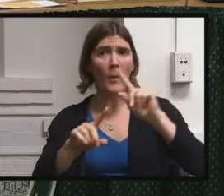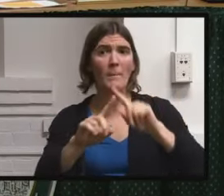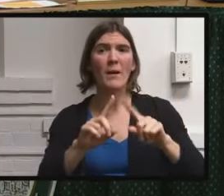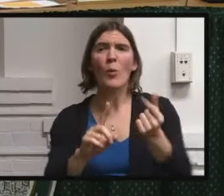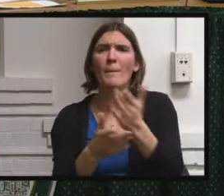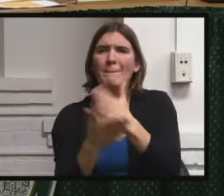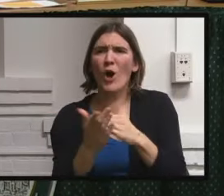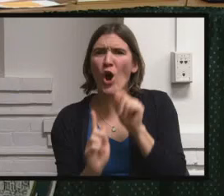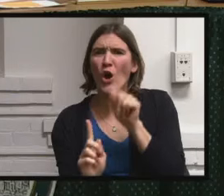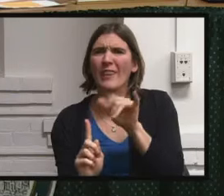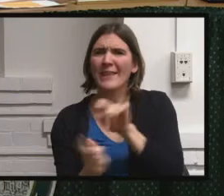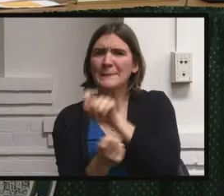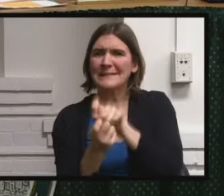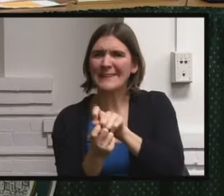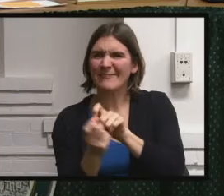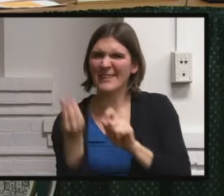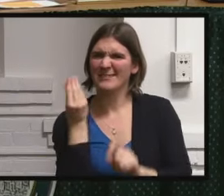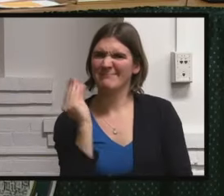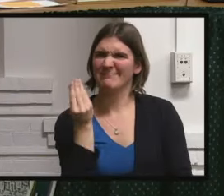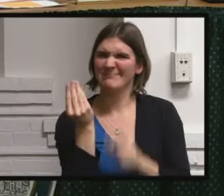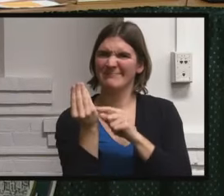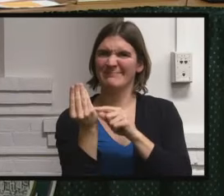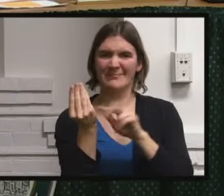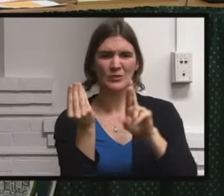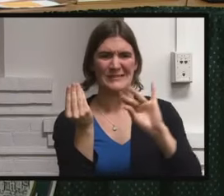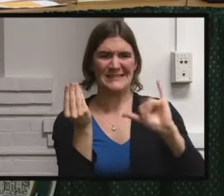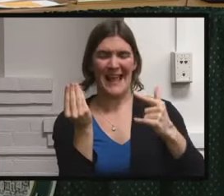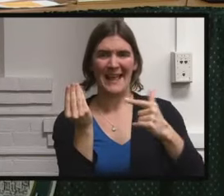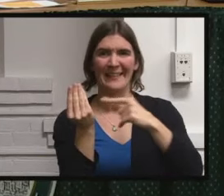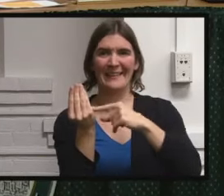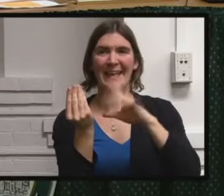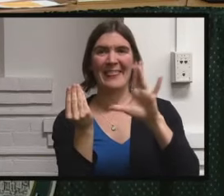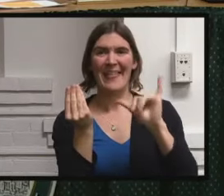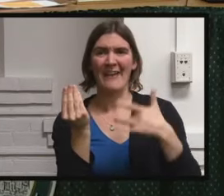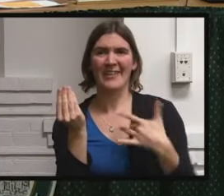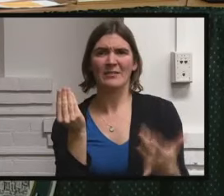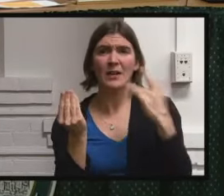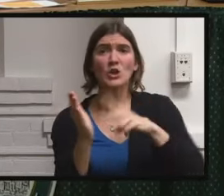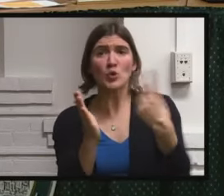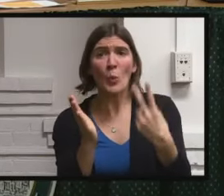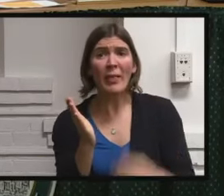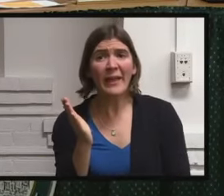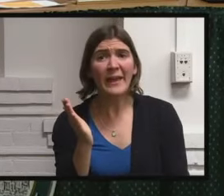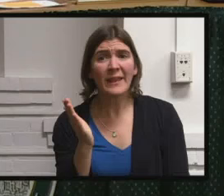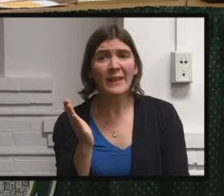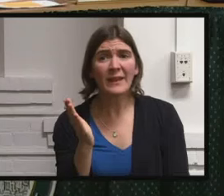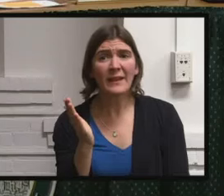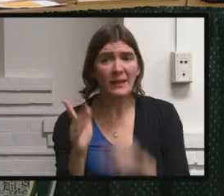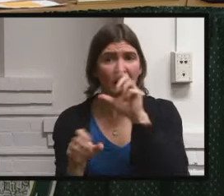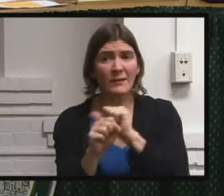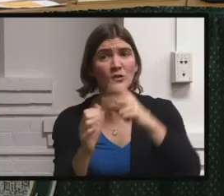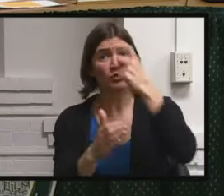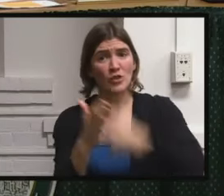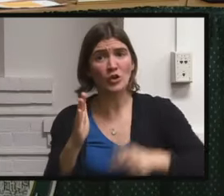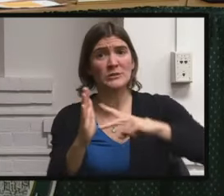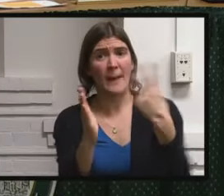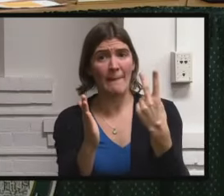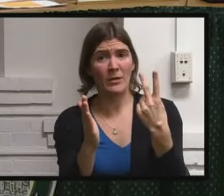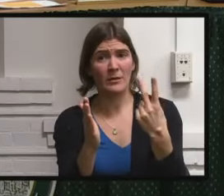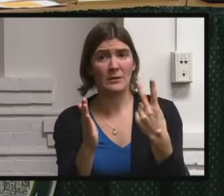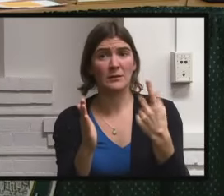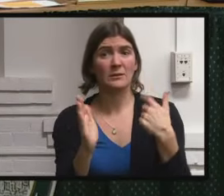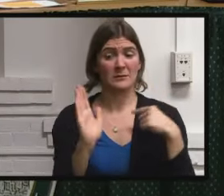is that this particular piece of the program is duplicative. There's a provision of this